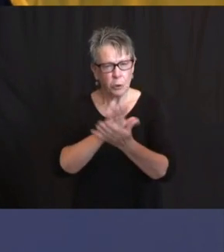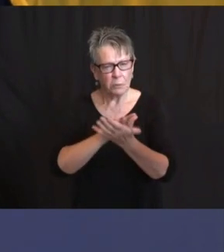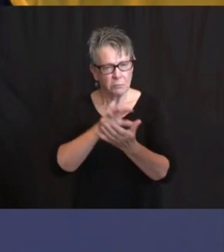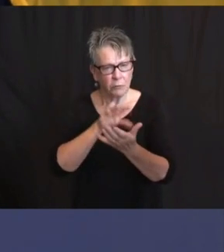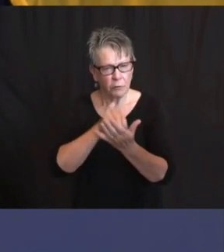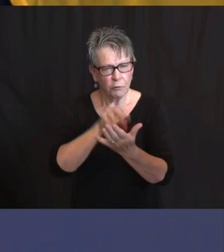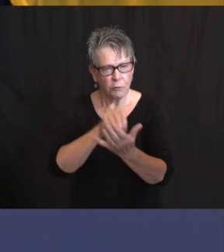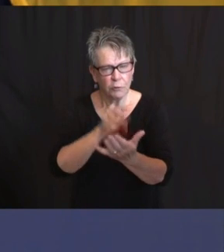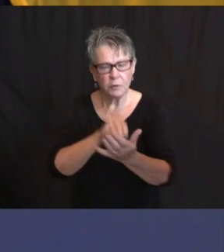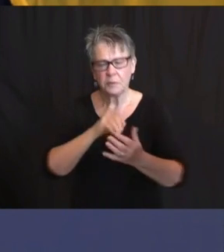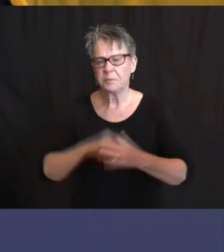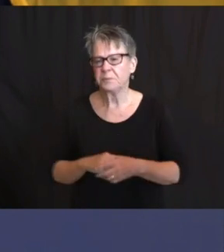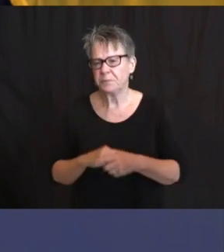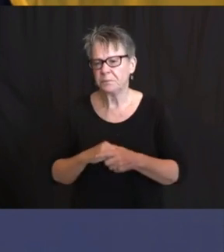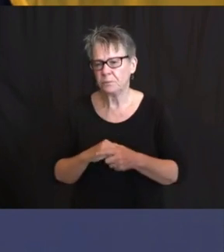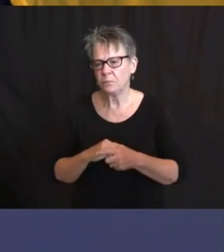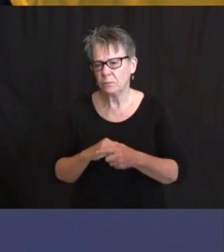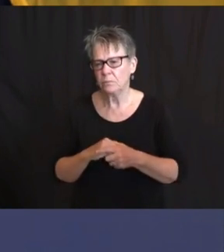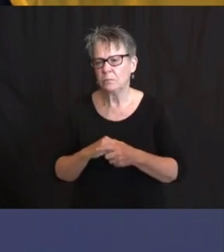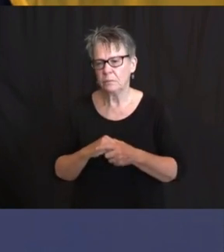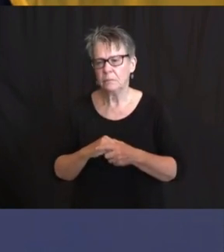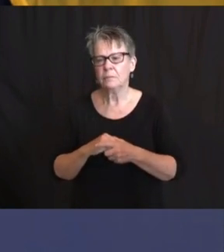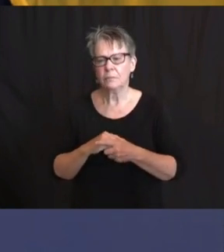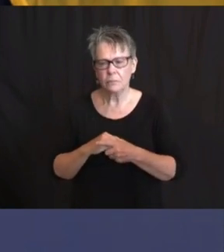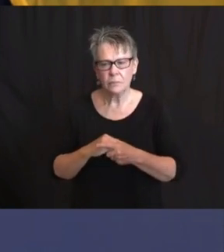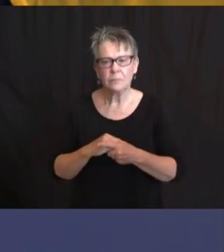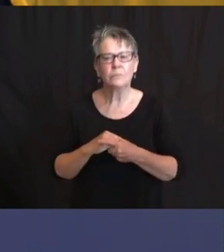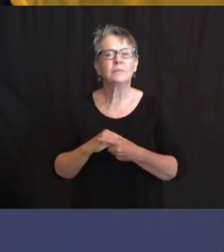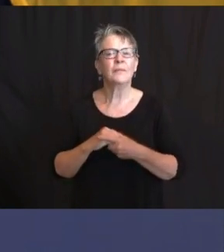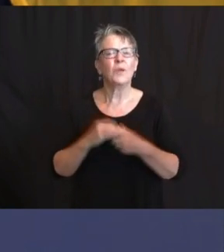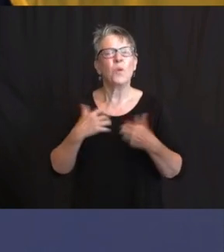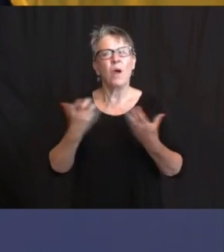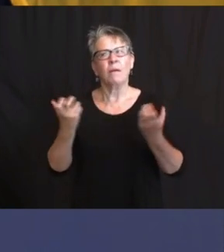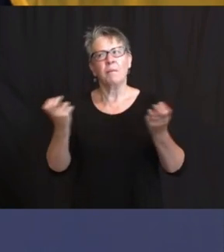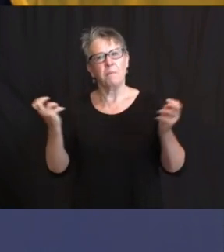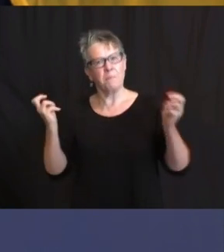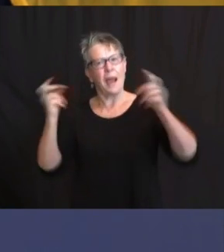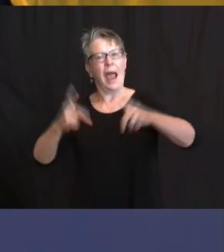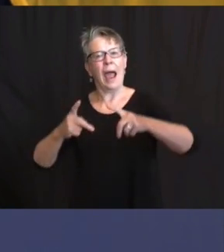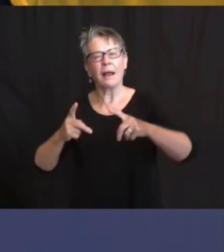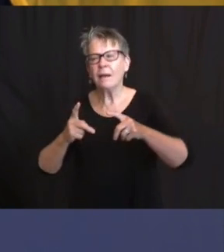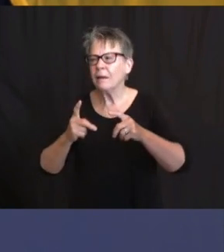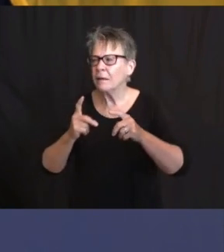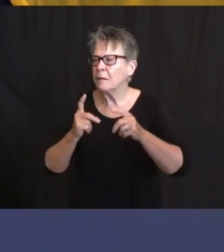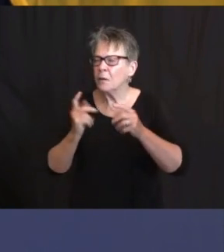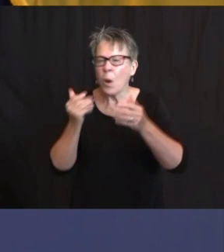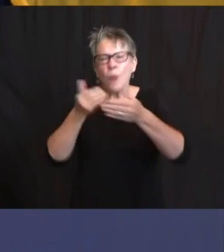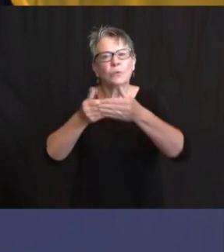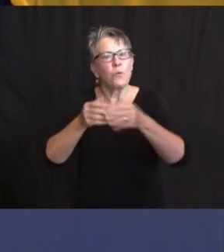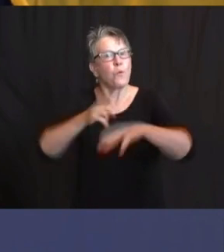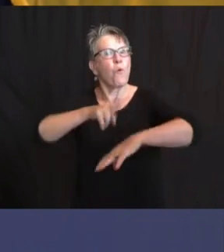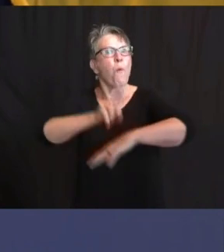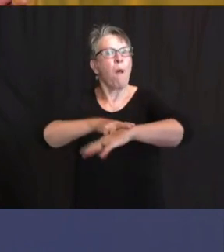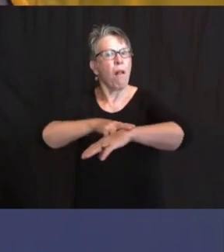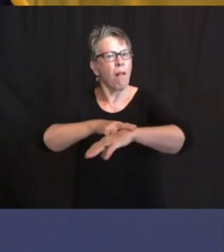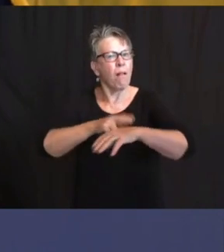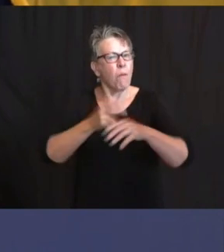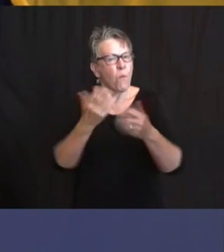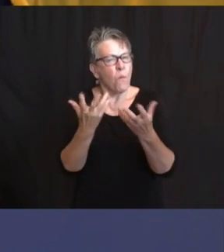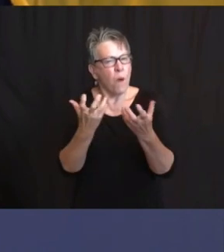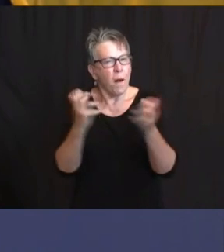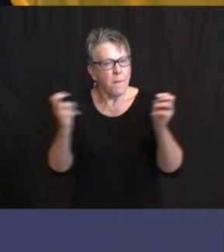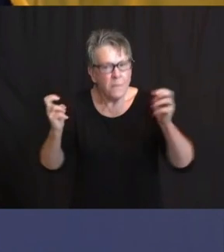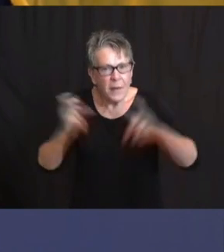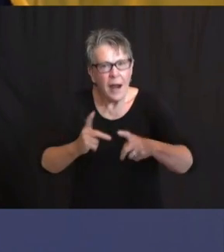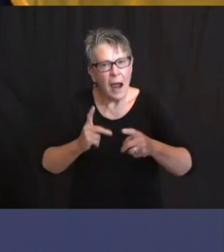safely, responsibly to as near normal as possible, and all the above is a huge priority, and cannot thank you enough. Wishing you the very